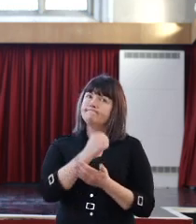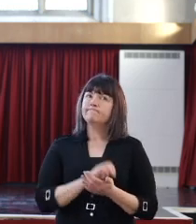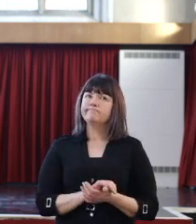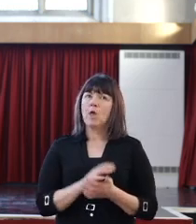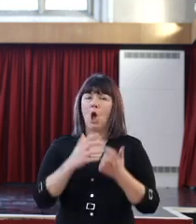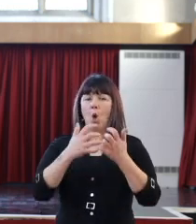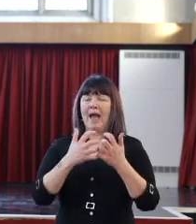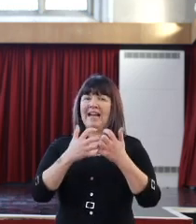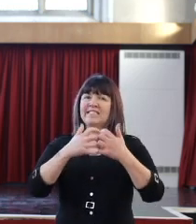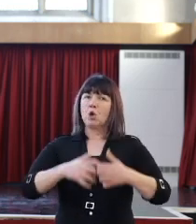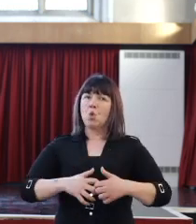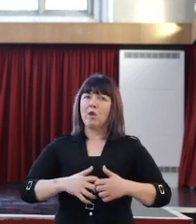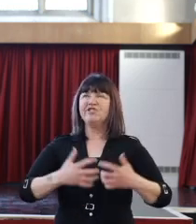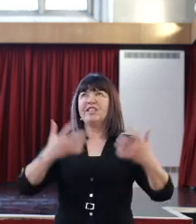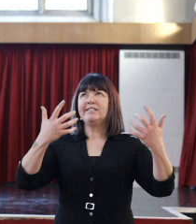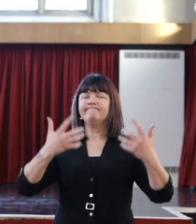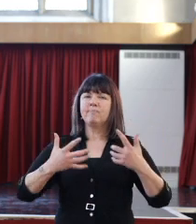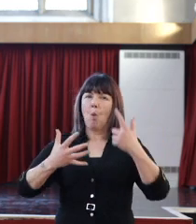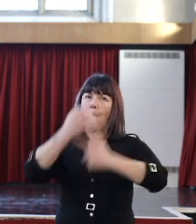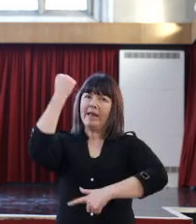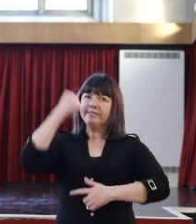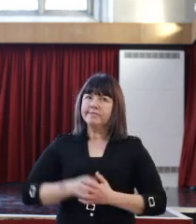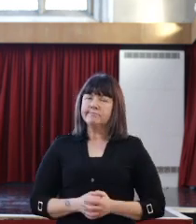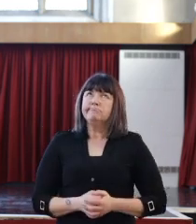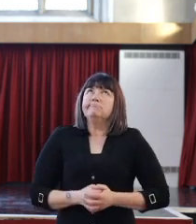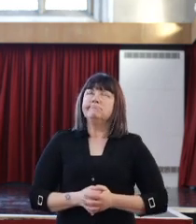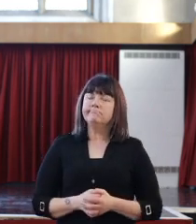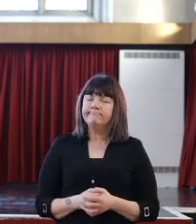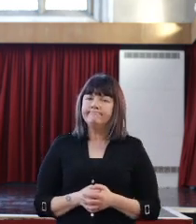Technology may defeat us.